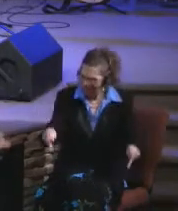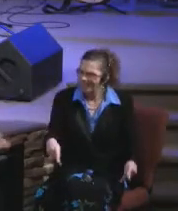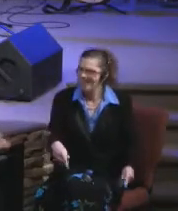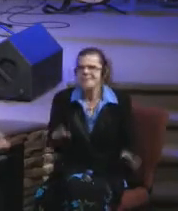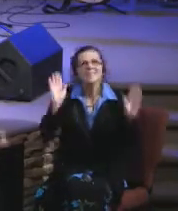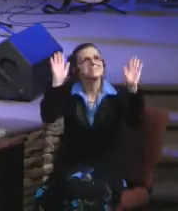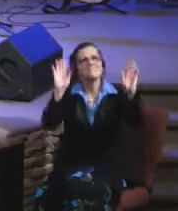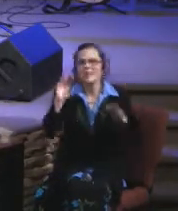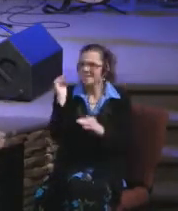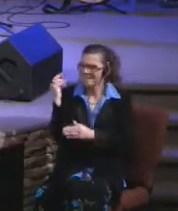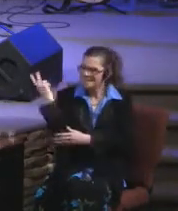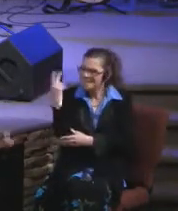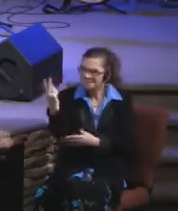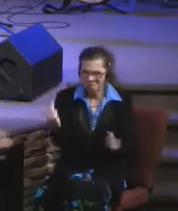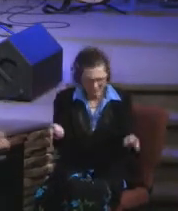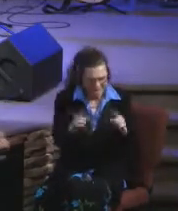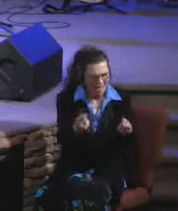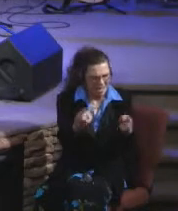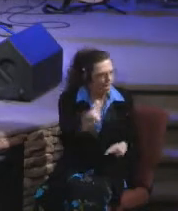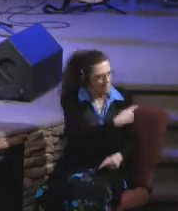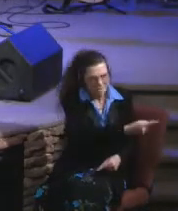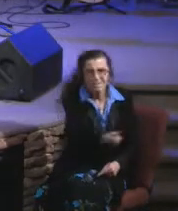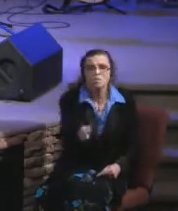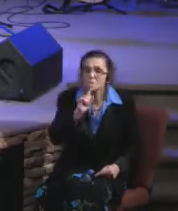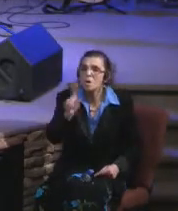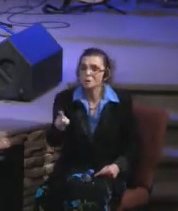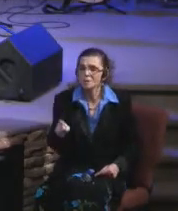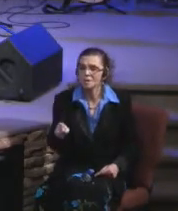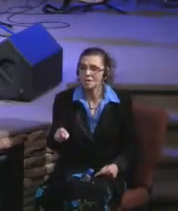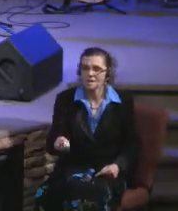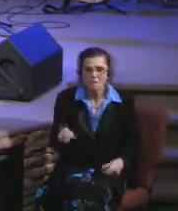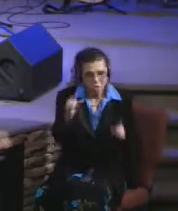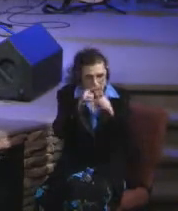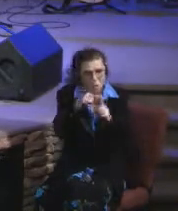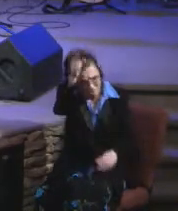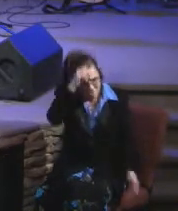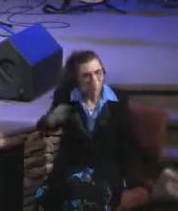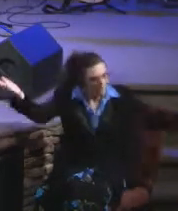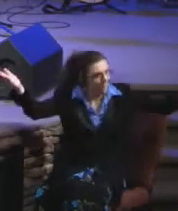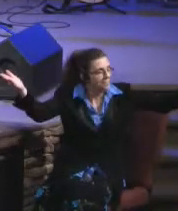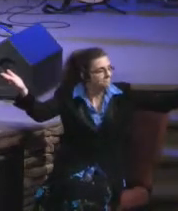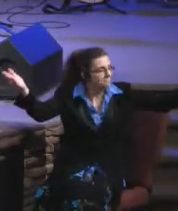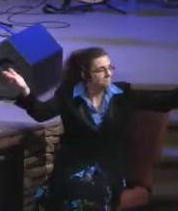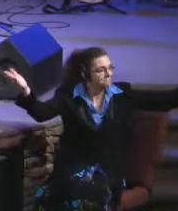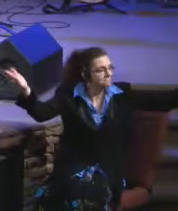some mighty victories are happening because we have been obedient, amen, to the Word of God.